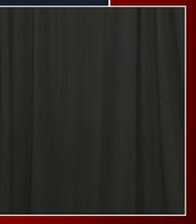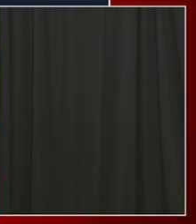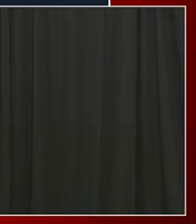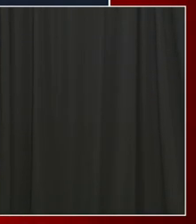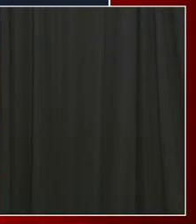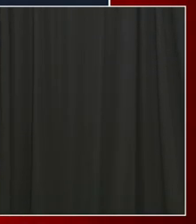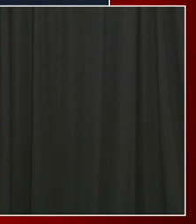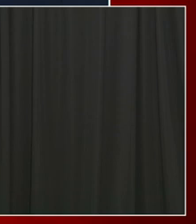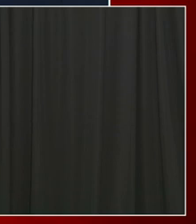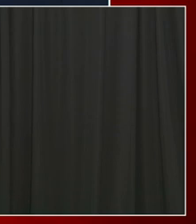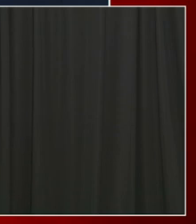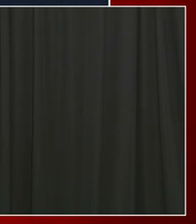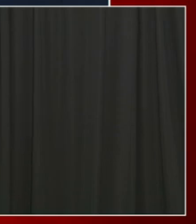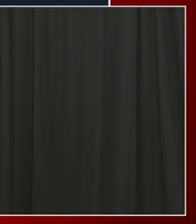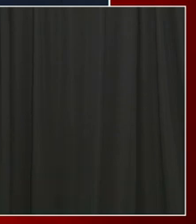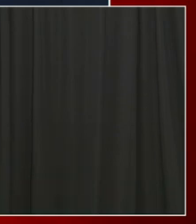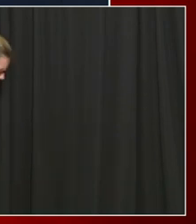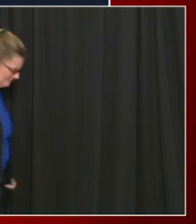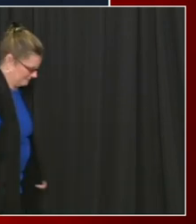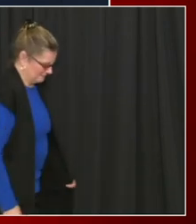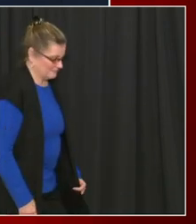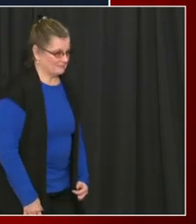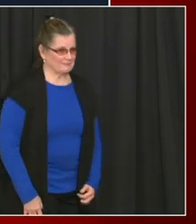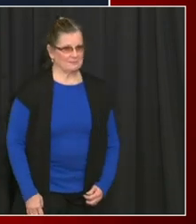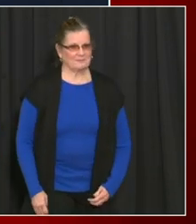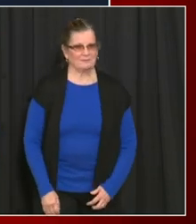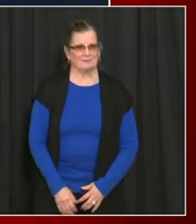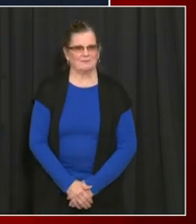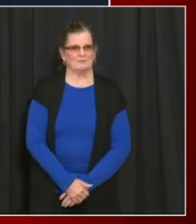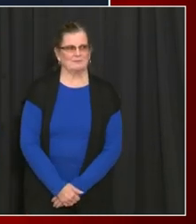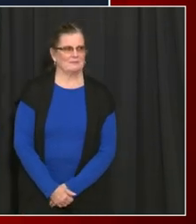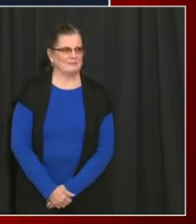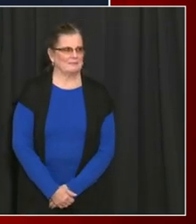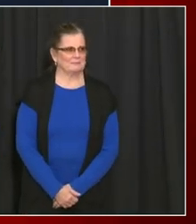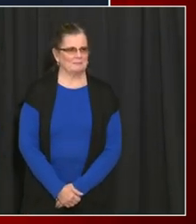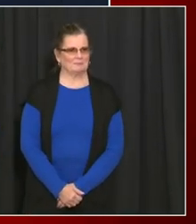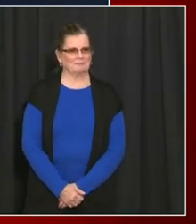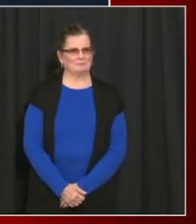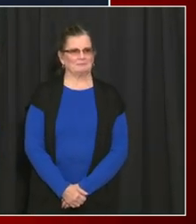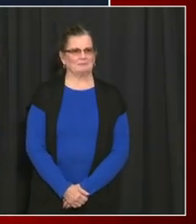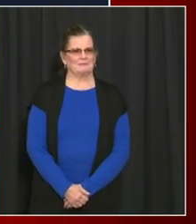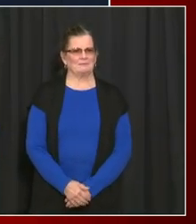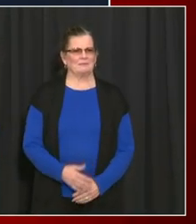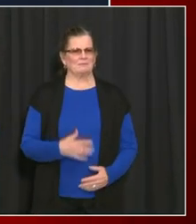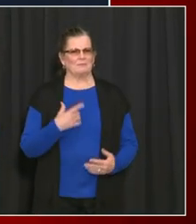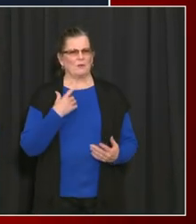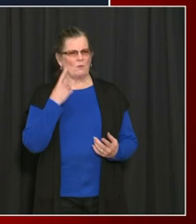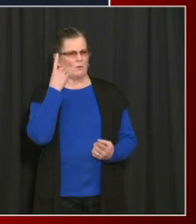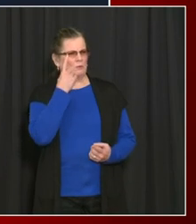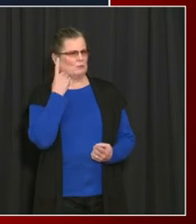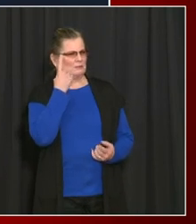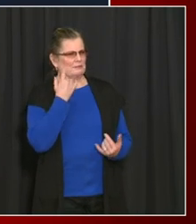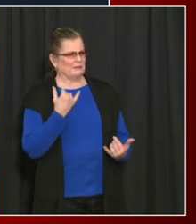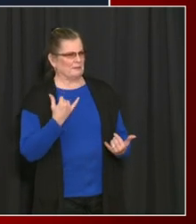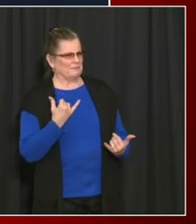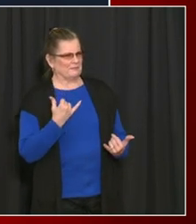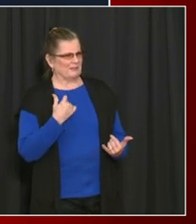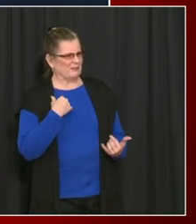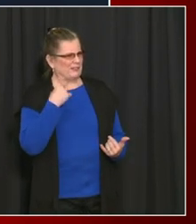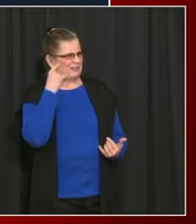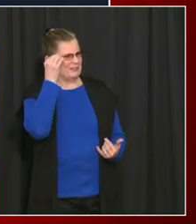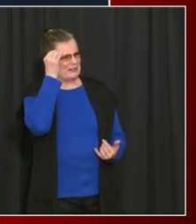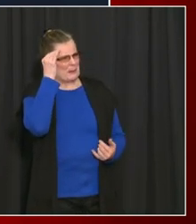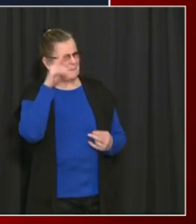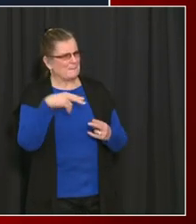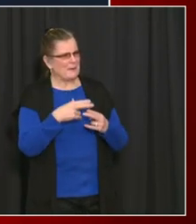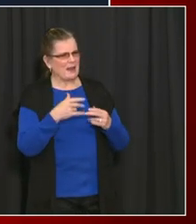so tomorrow, or should we not expect, you released this at 10 a.m., we're meeting like 4 metrics, et cetera. So moving,